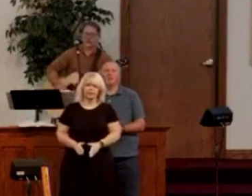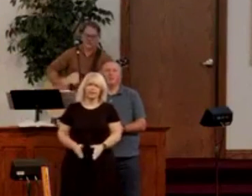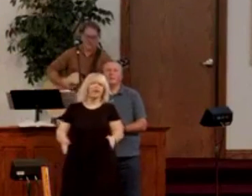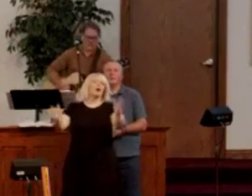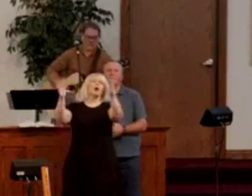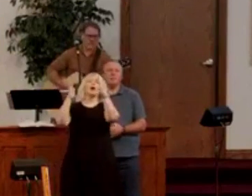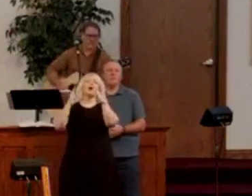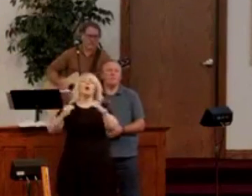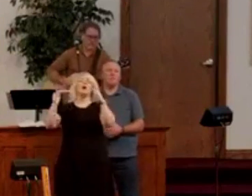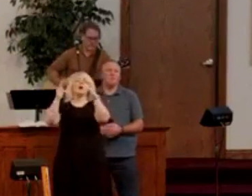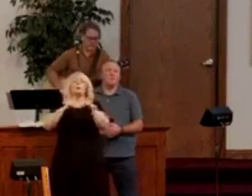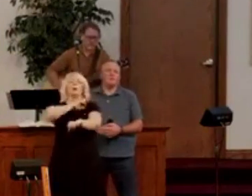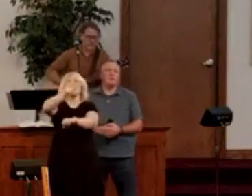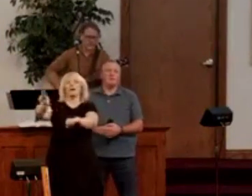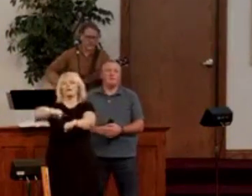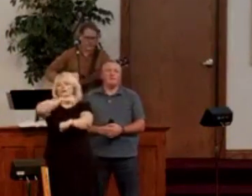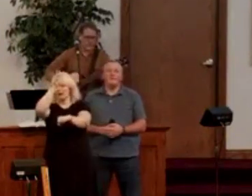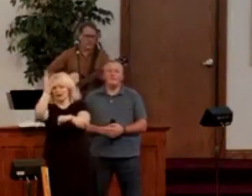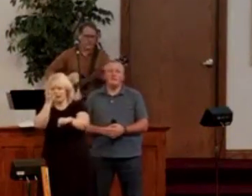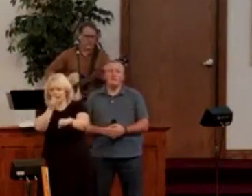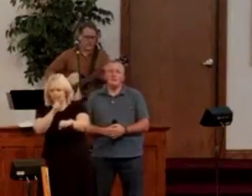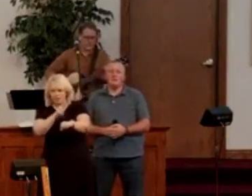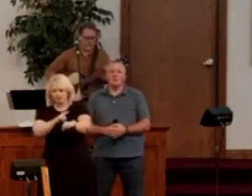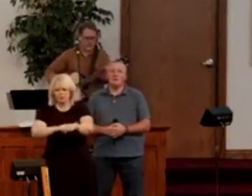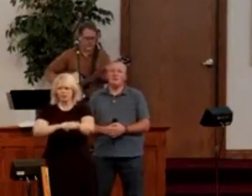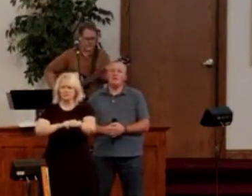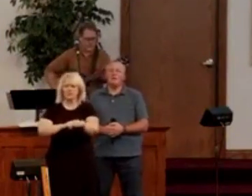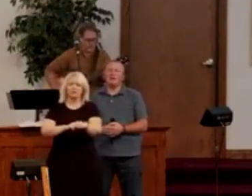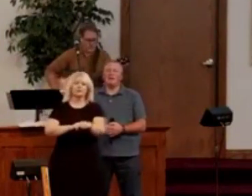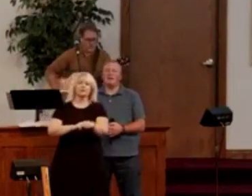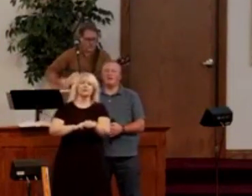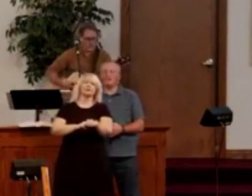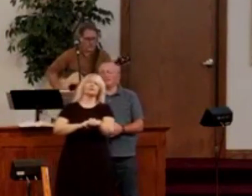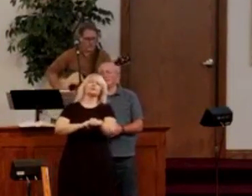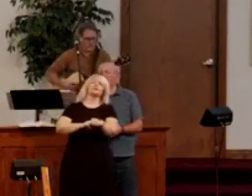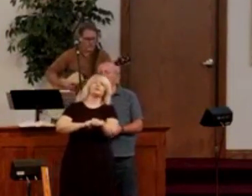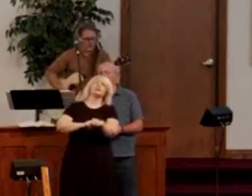and the hope of nations.